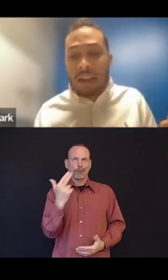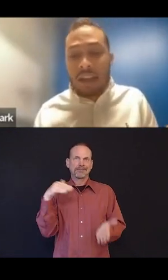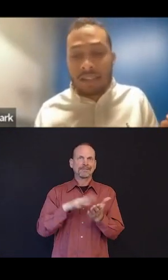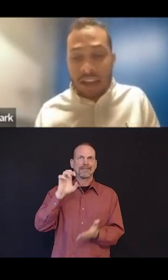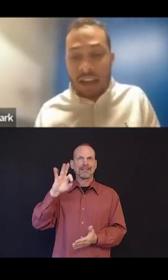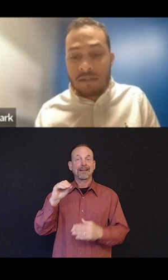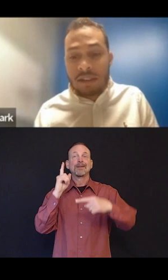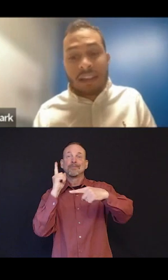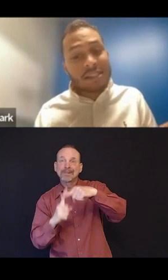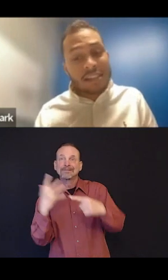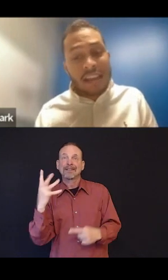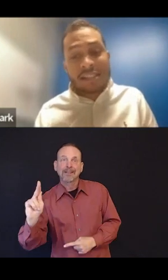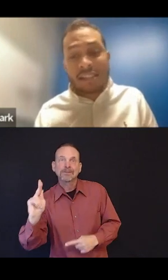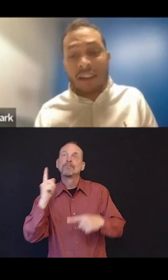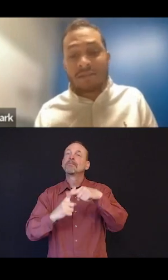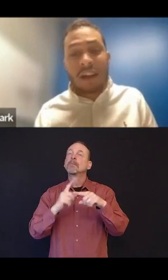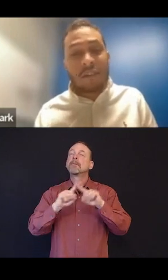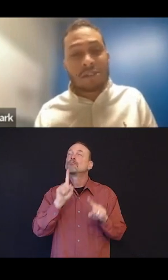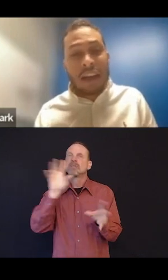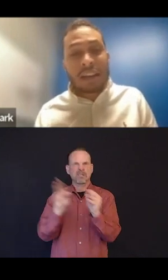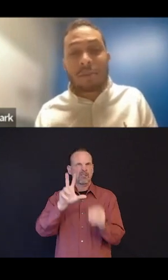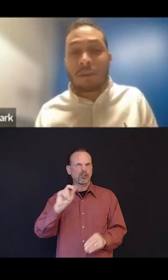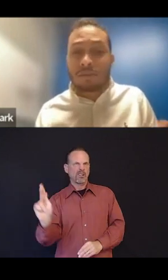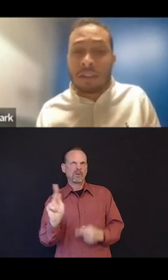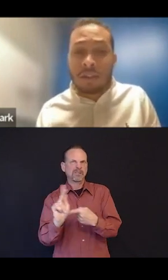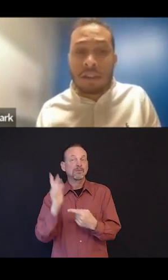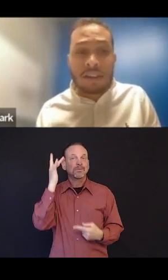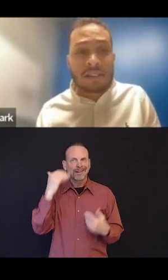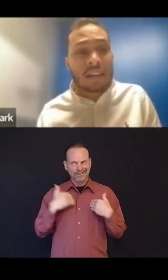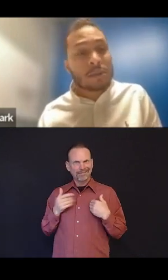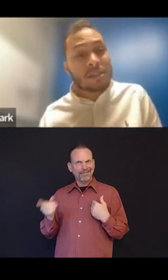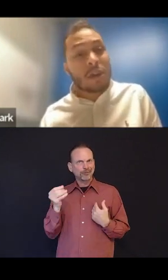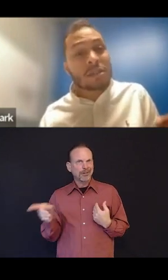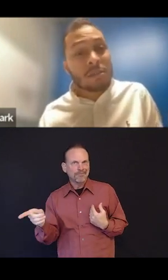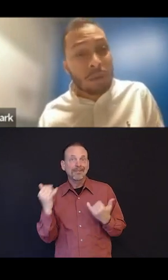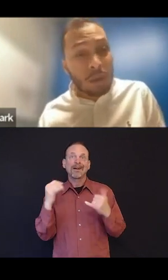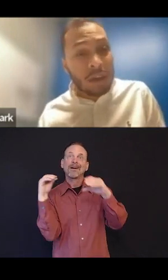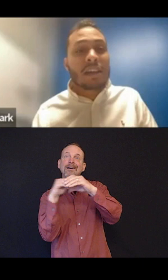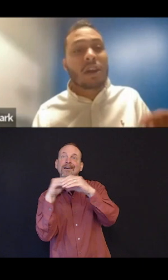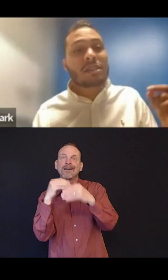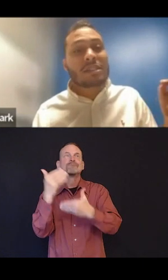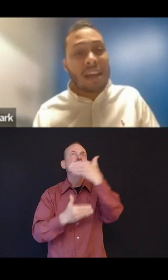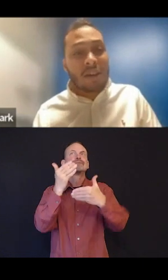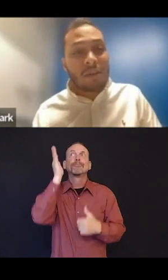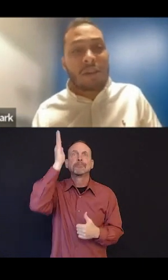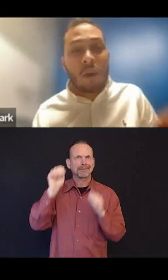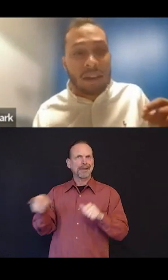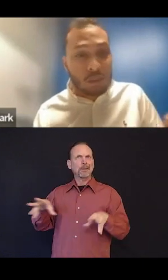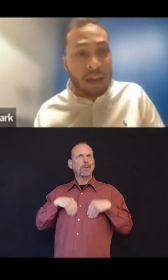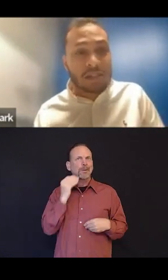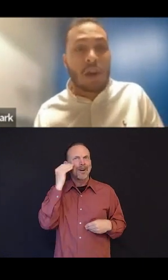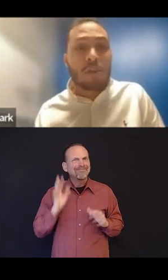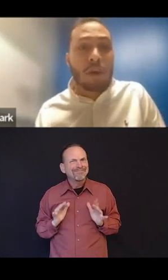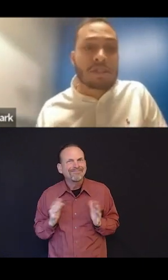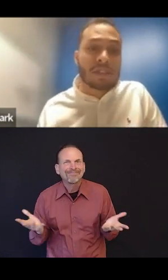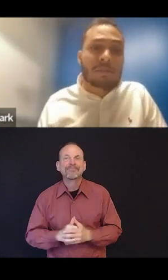account, he has saved, it says $18,590, but it was really $30,000 because Dalton's employed, and Dalton is now on his